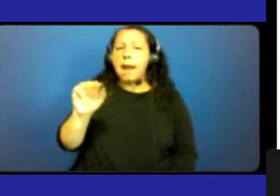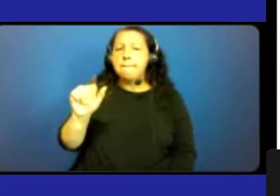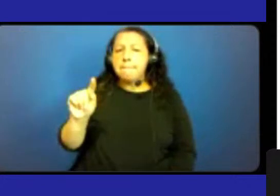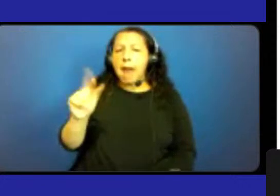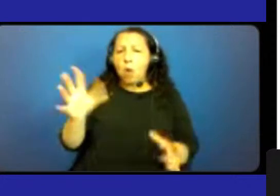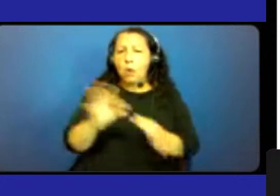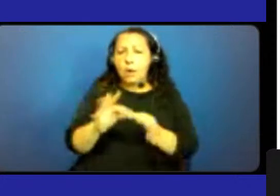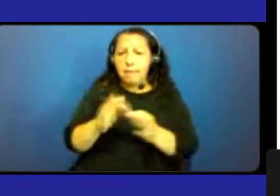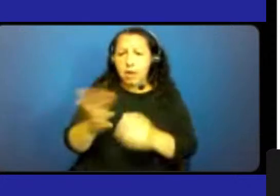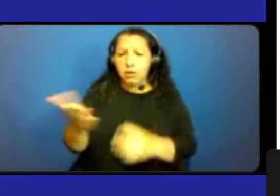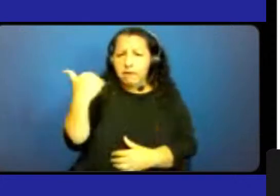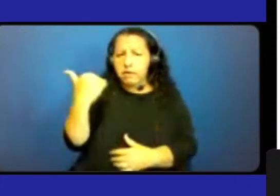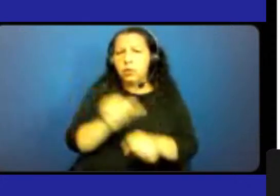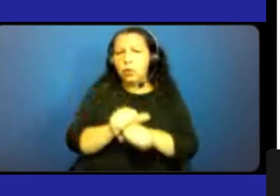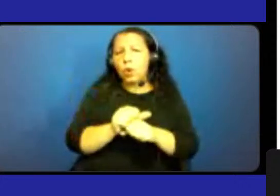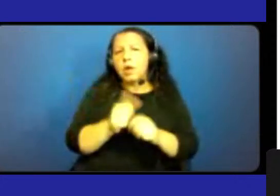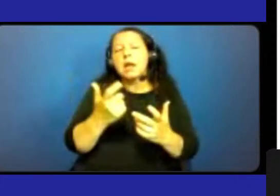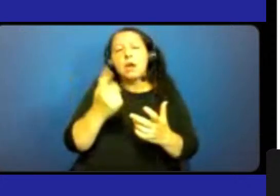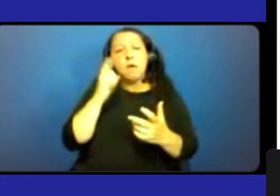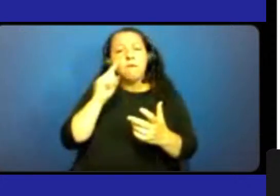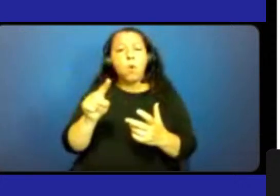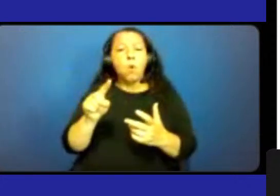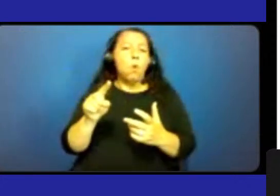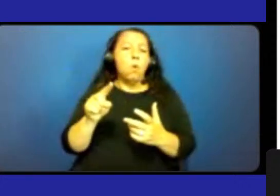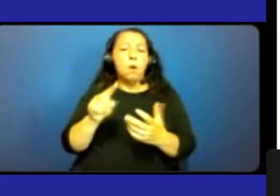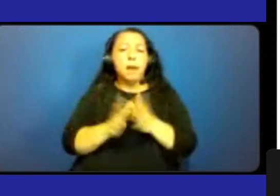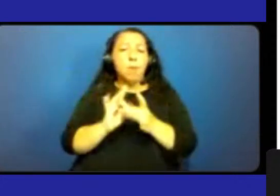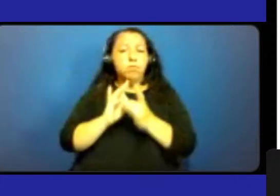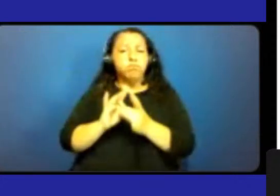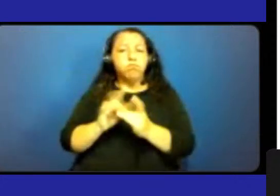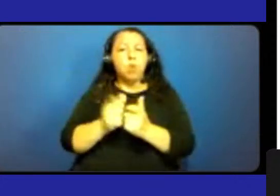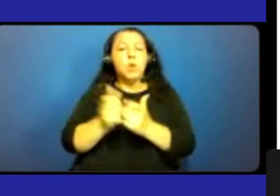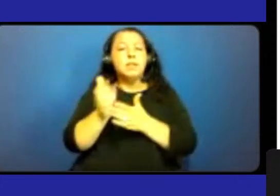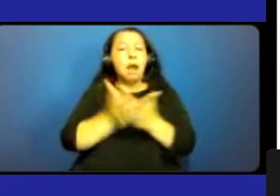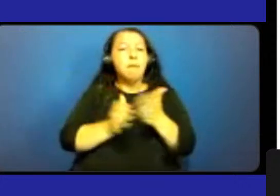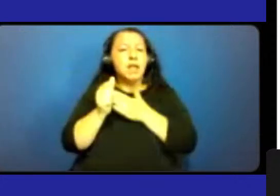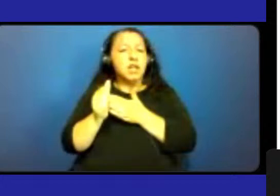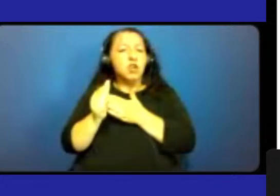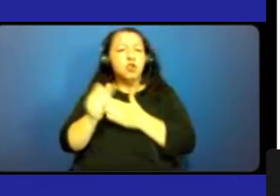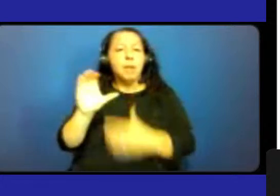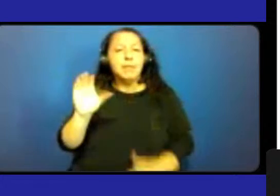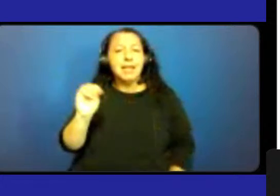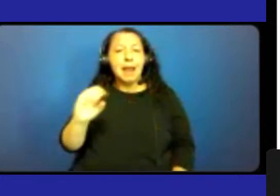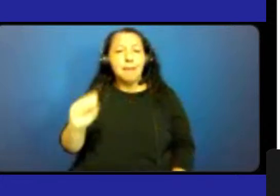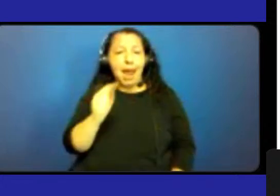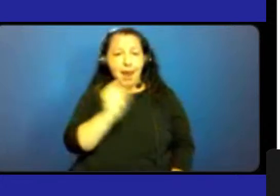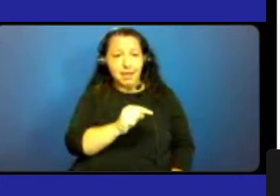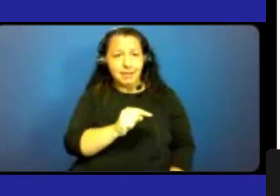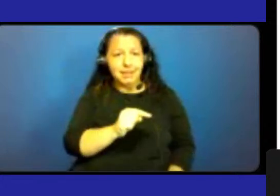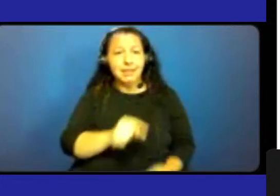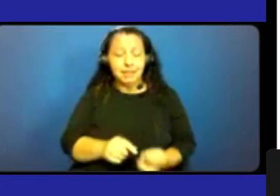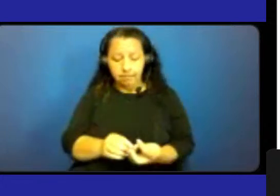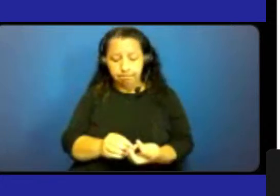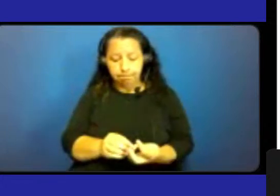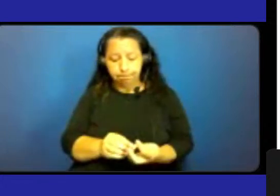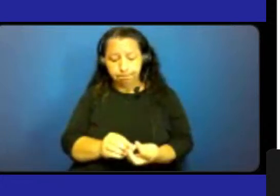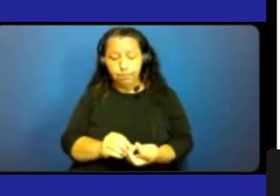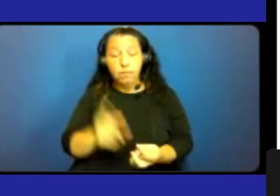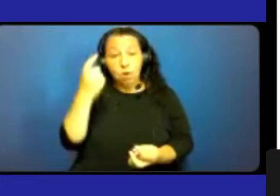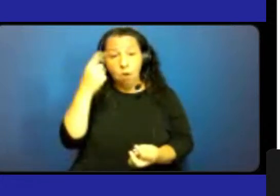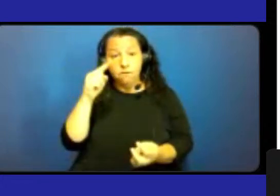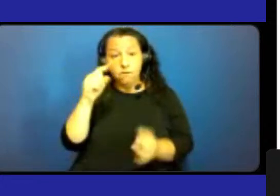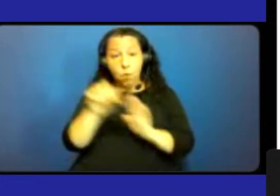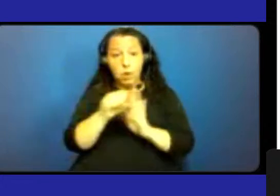working to solidify our relationships with some of the leadership at CMS. On the state level, we got to the end